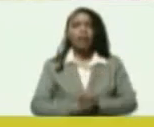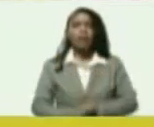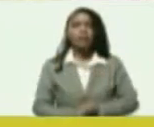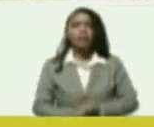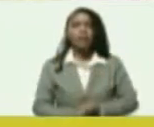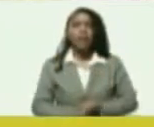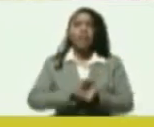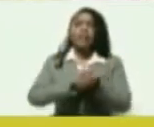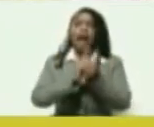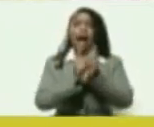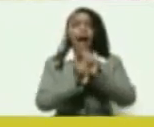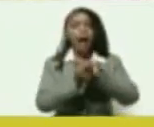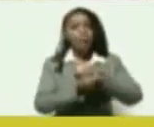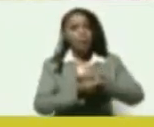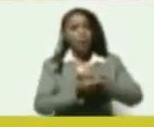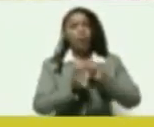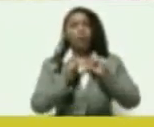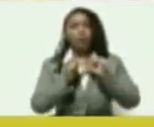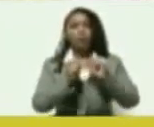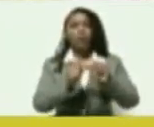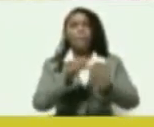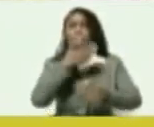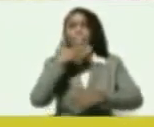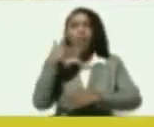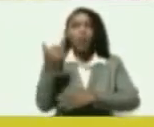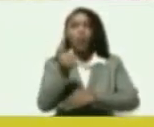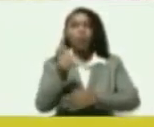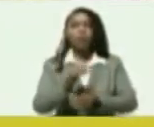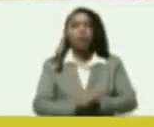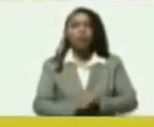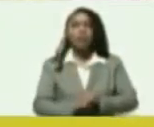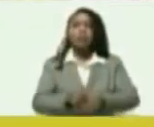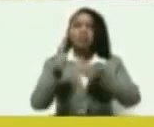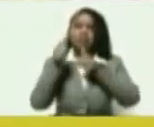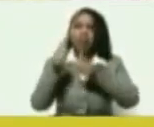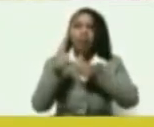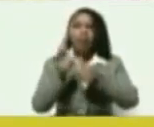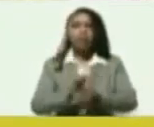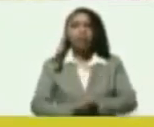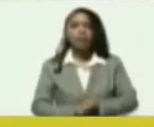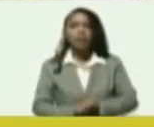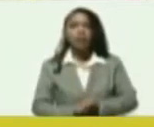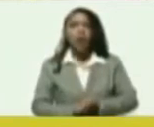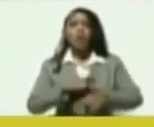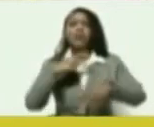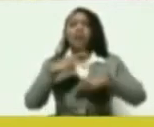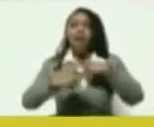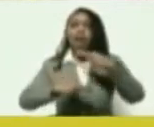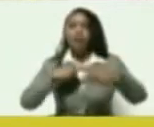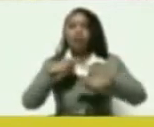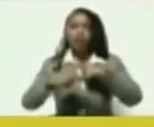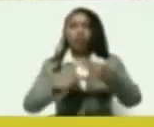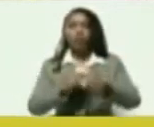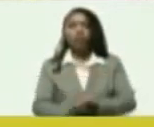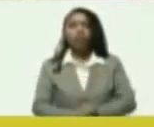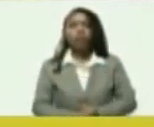permanent renovation, a permanent change for the better, for the good.